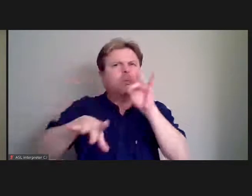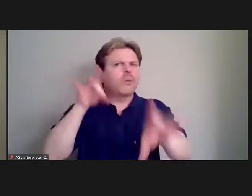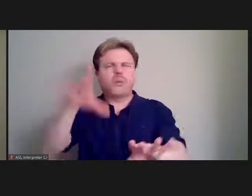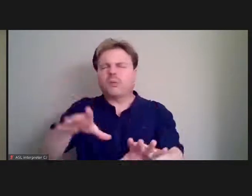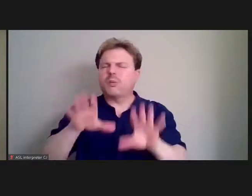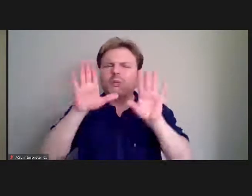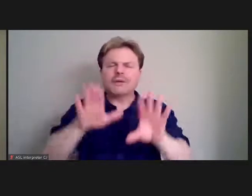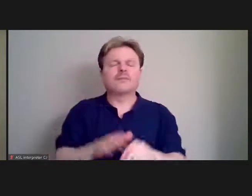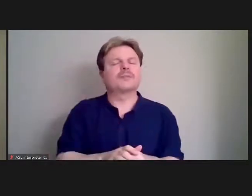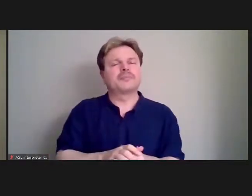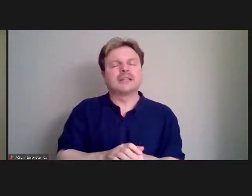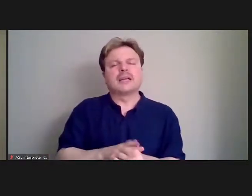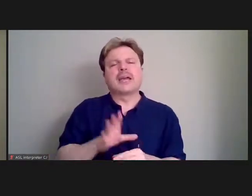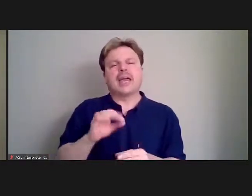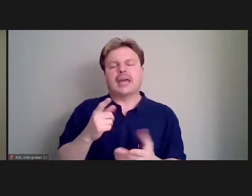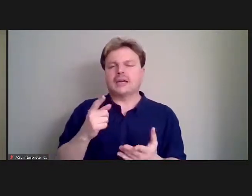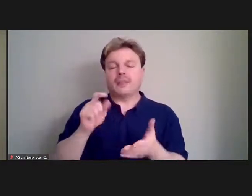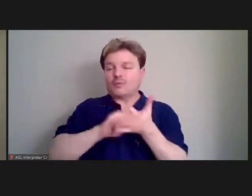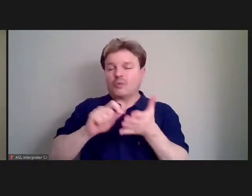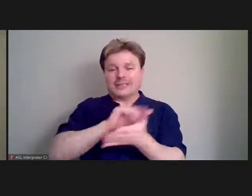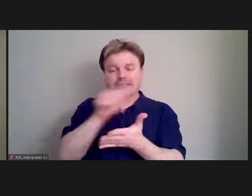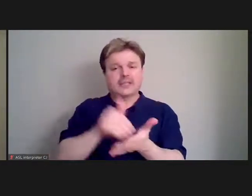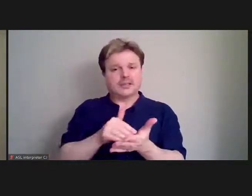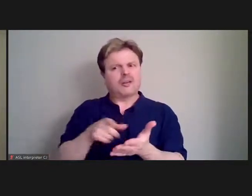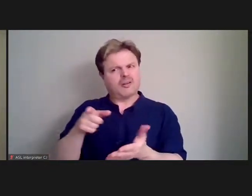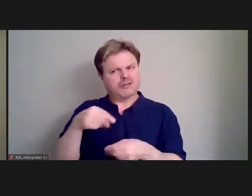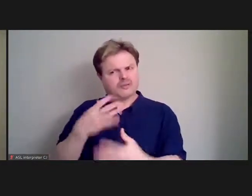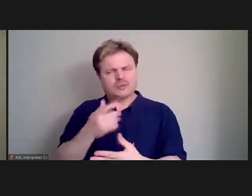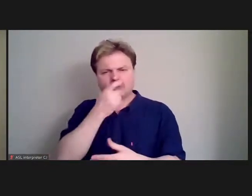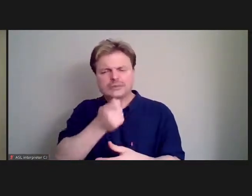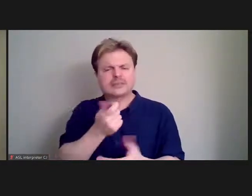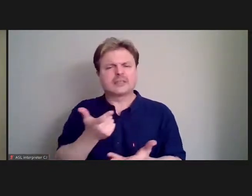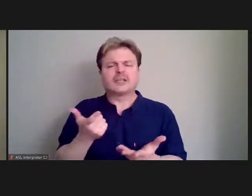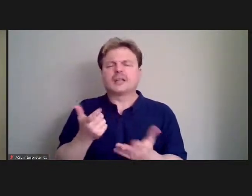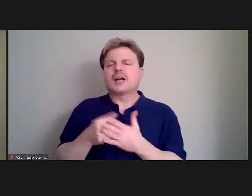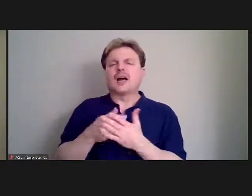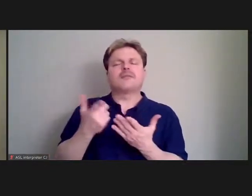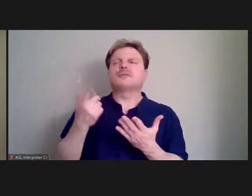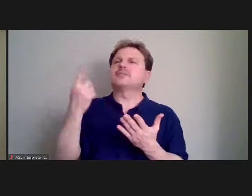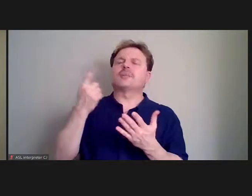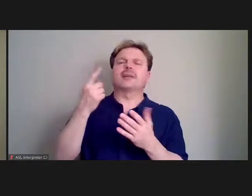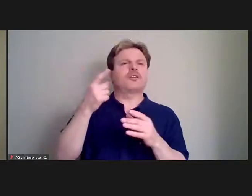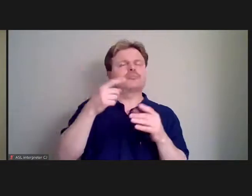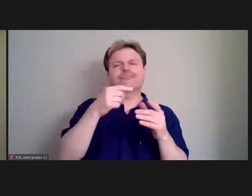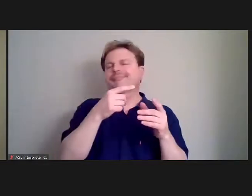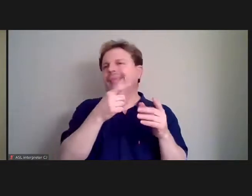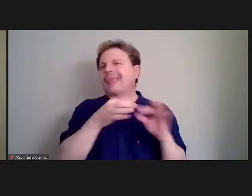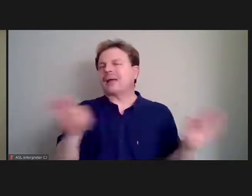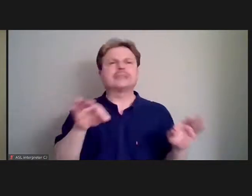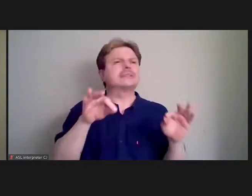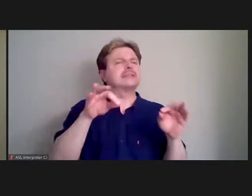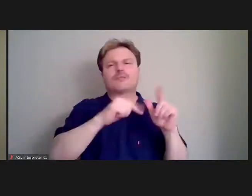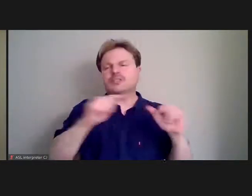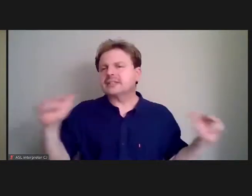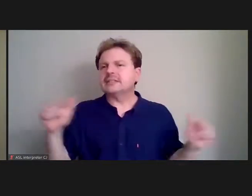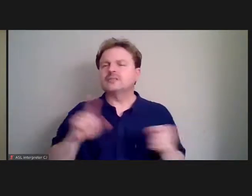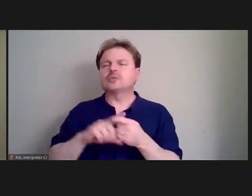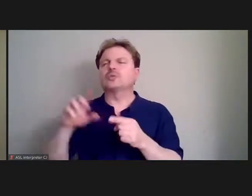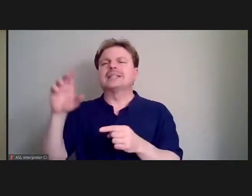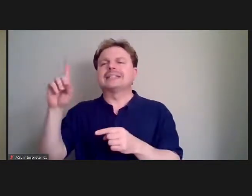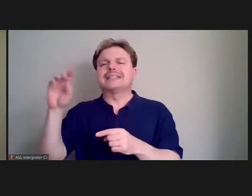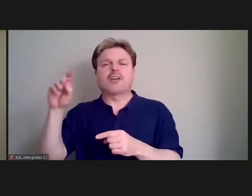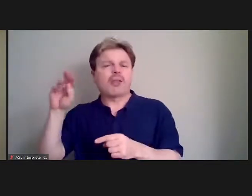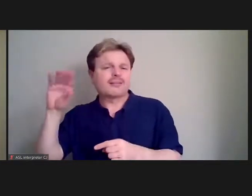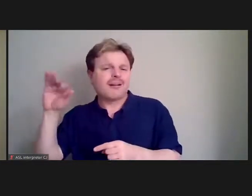in everything stemming from, or ranging from, I should say, language diversity to decolonizing writing spaces to the ways